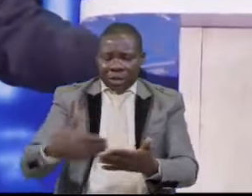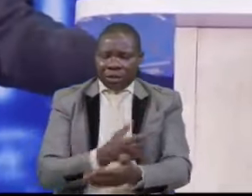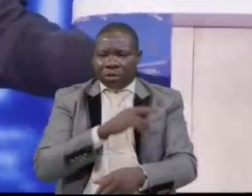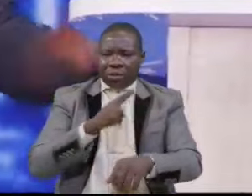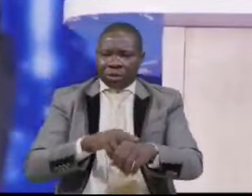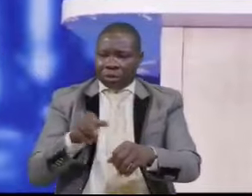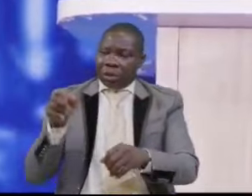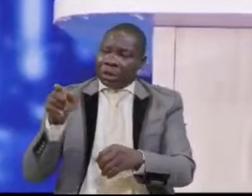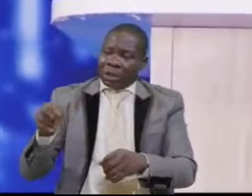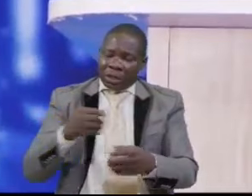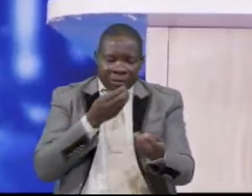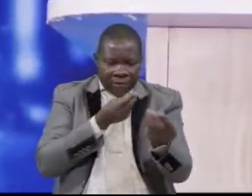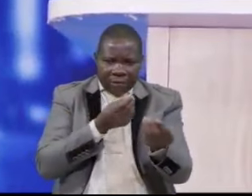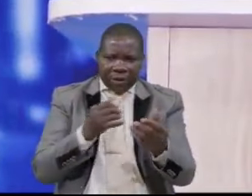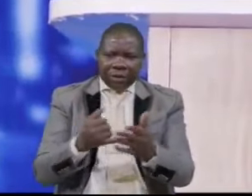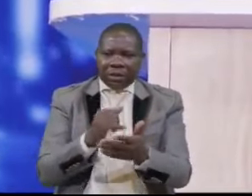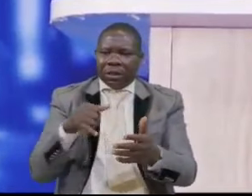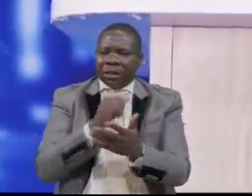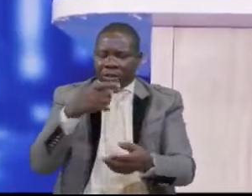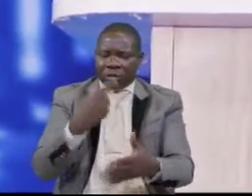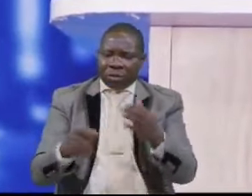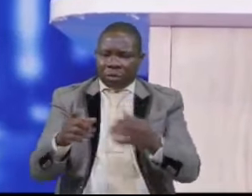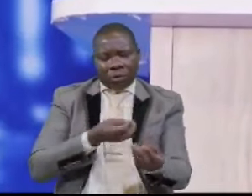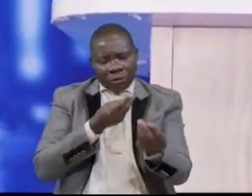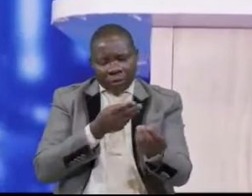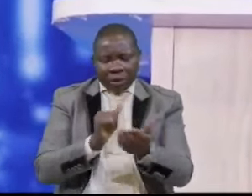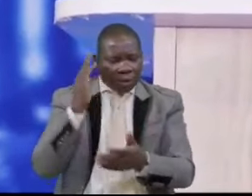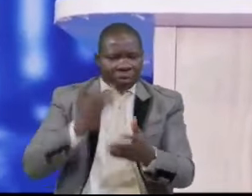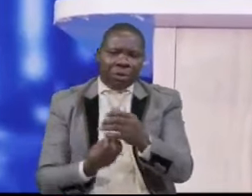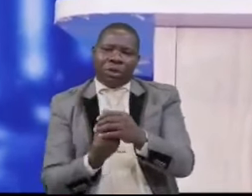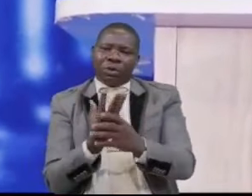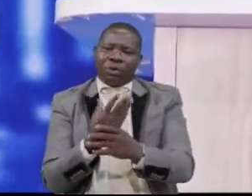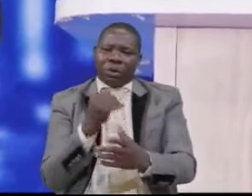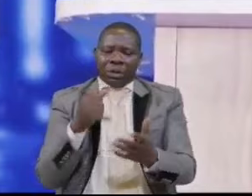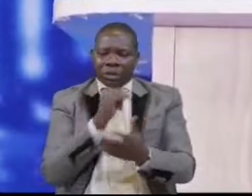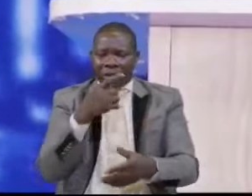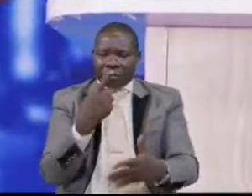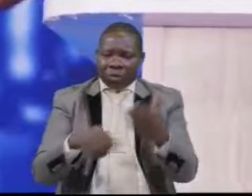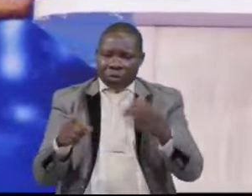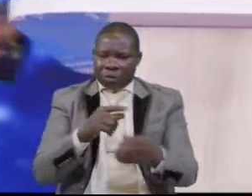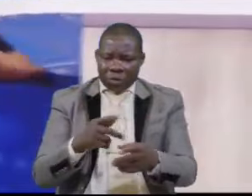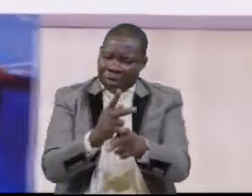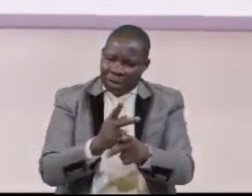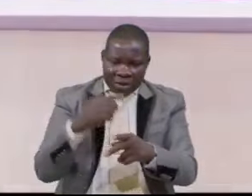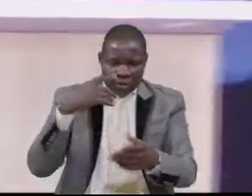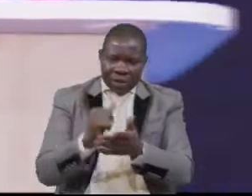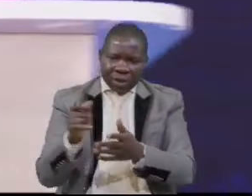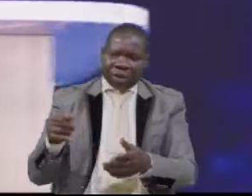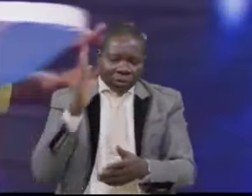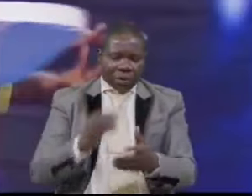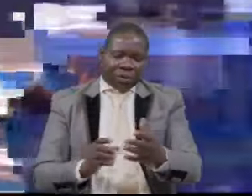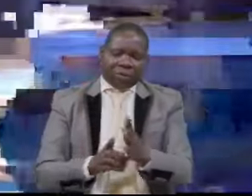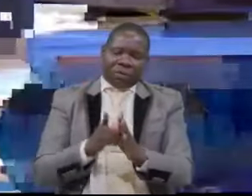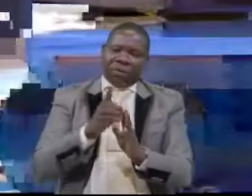is what you nurture that will grow. It is what you nurture that will develop. If you nurture evil,